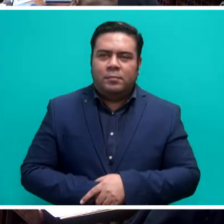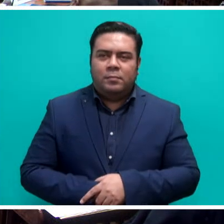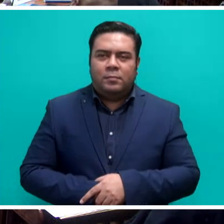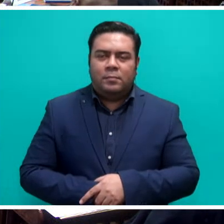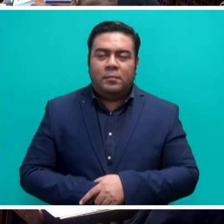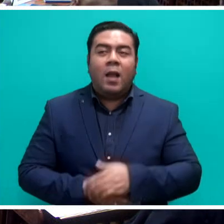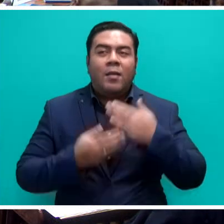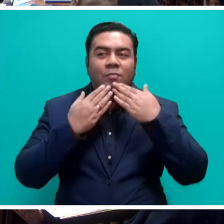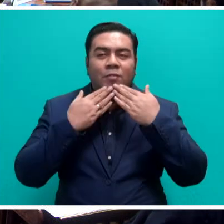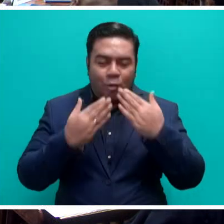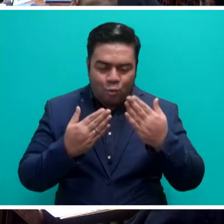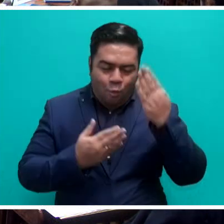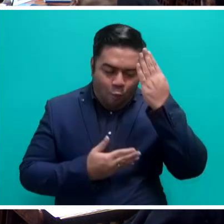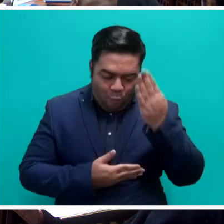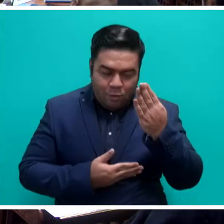Thank you, Honorable